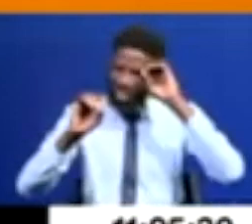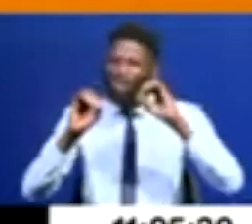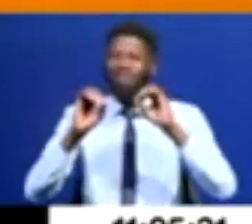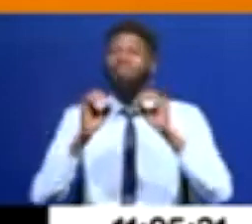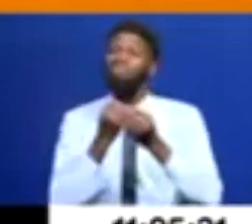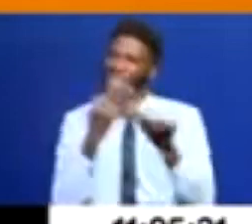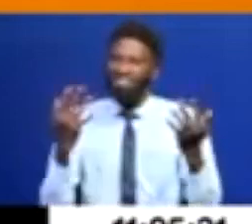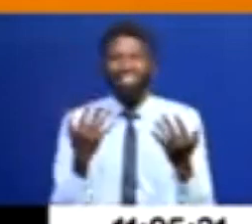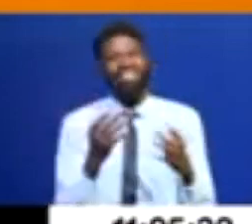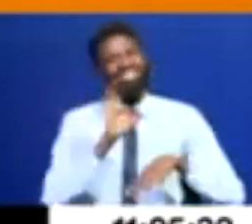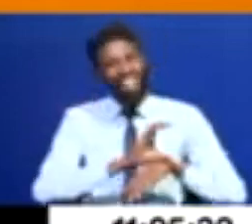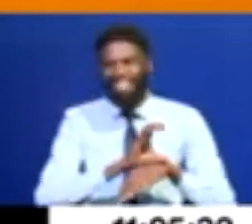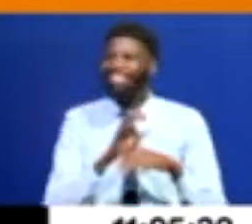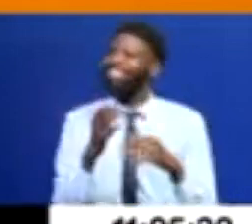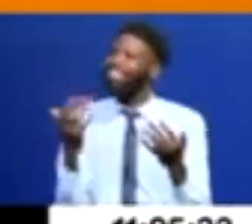church, to the